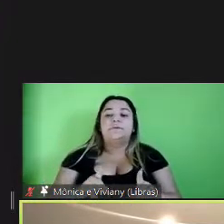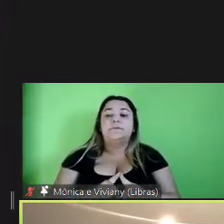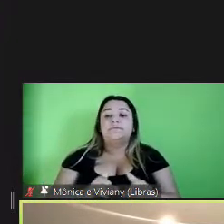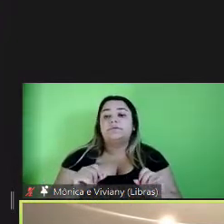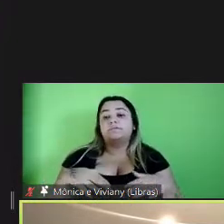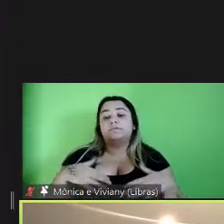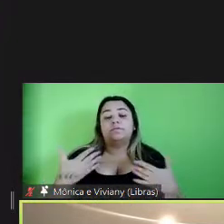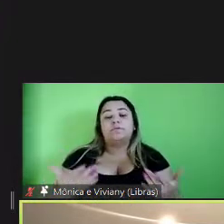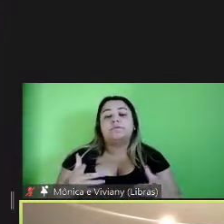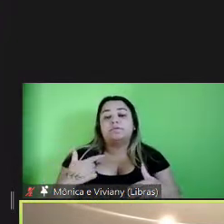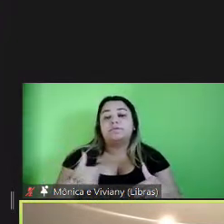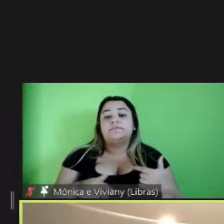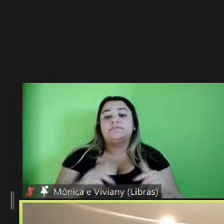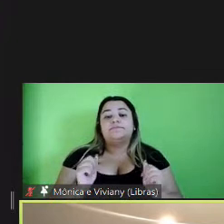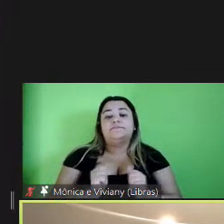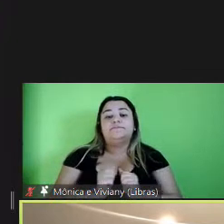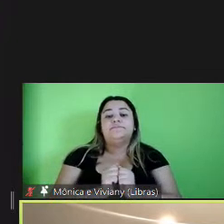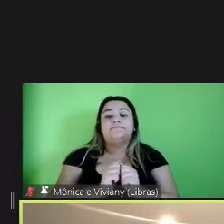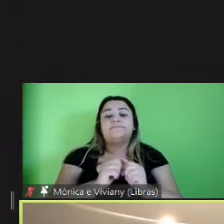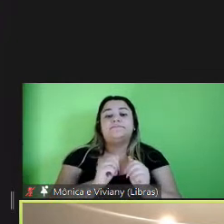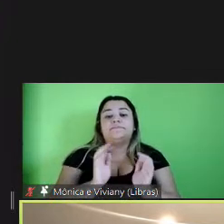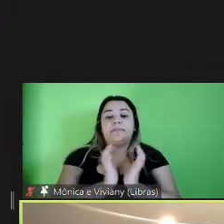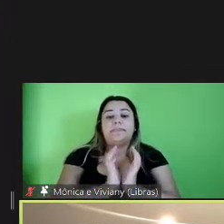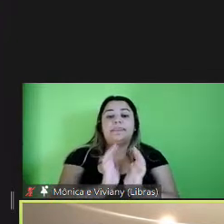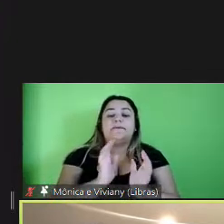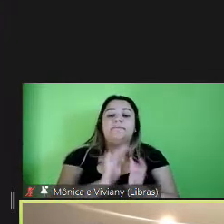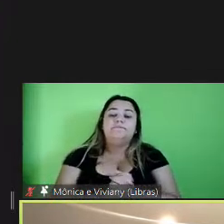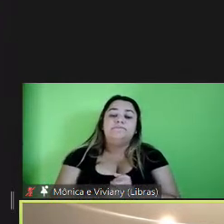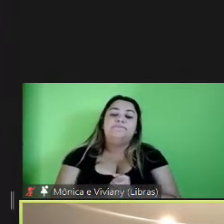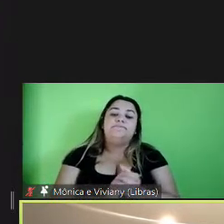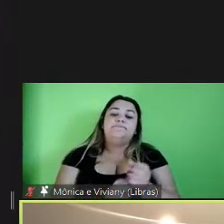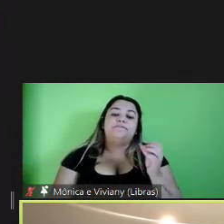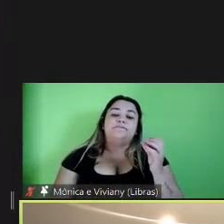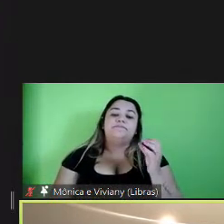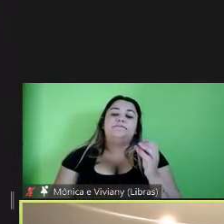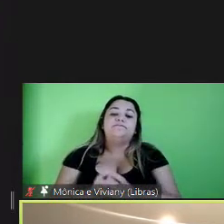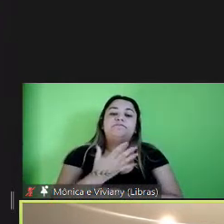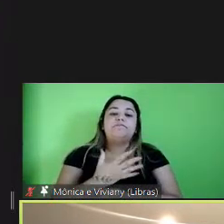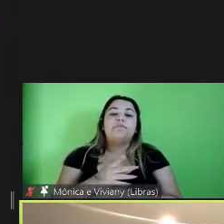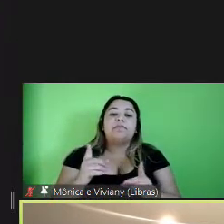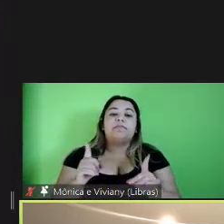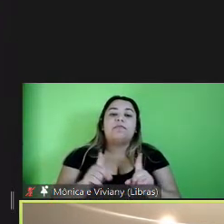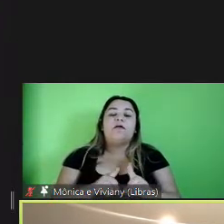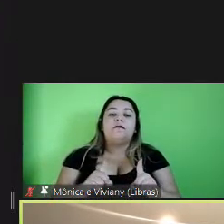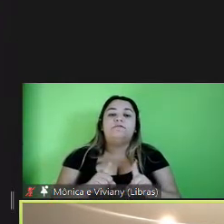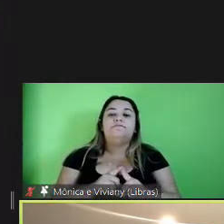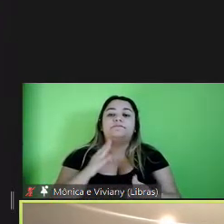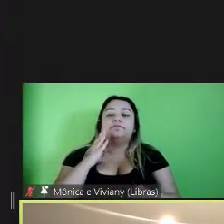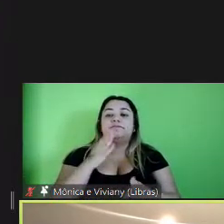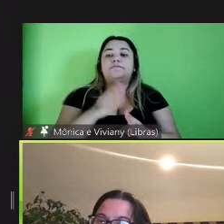we couldn't tackle previously as well. Thank you very much.